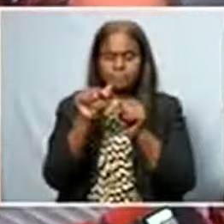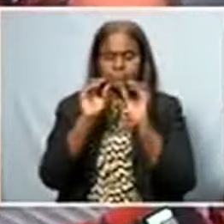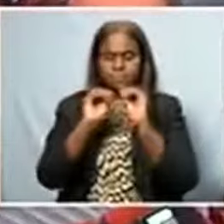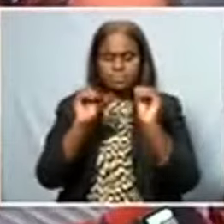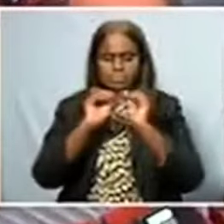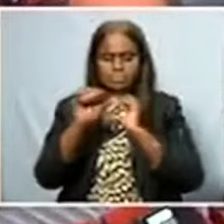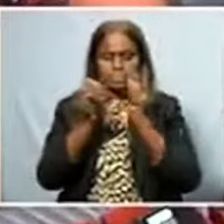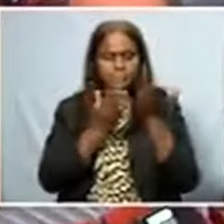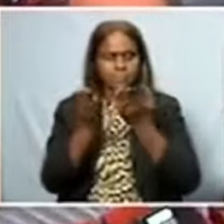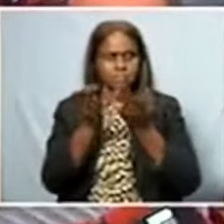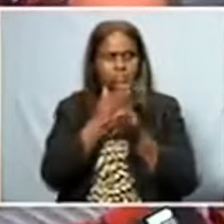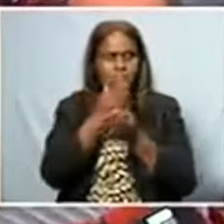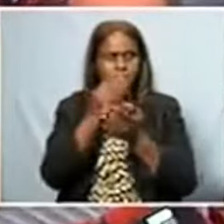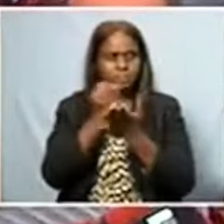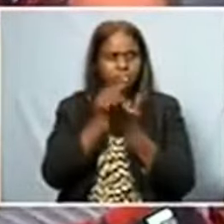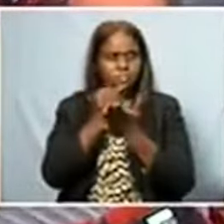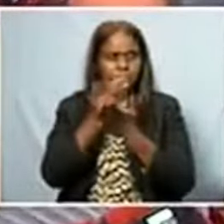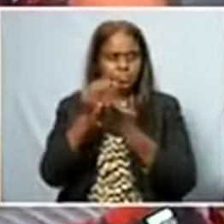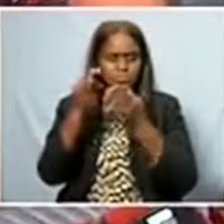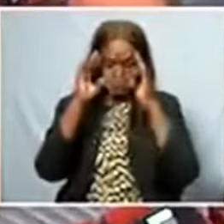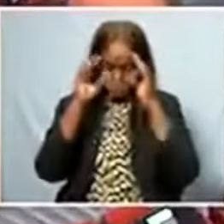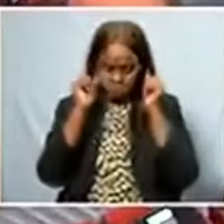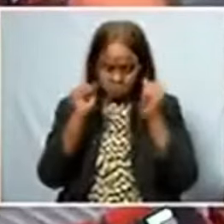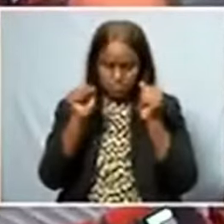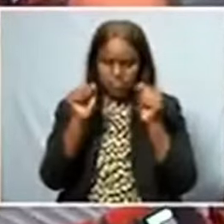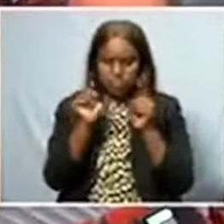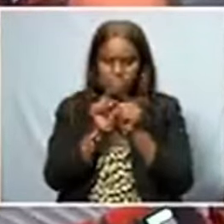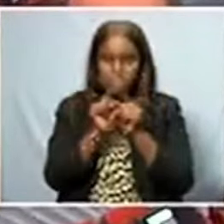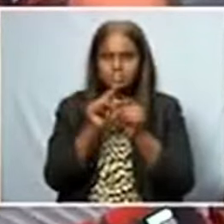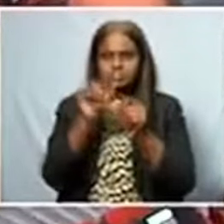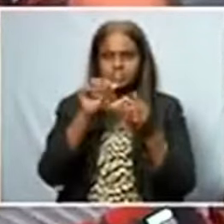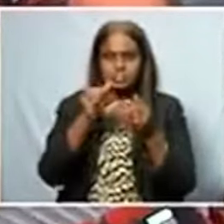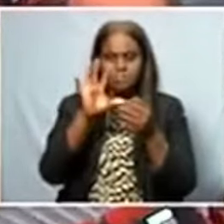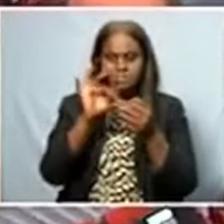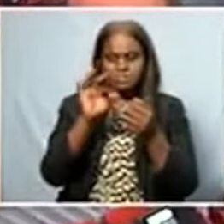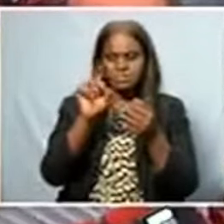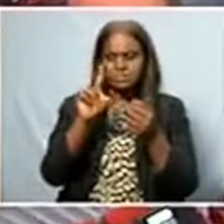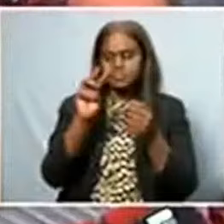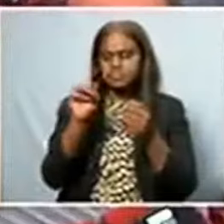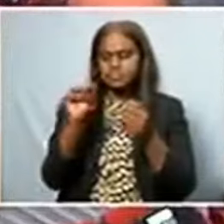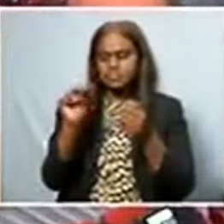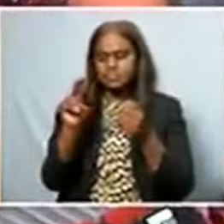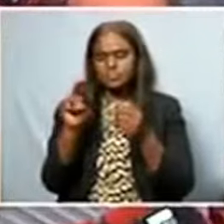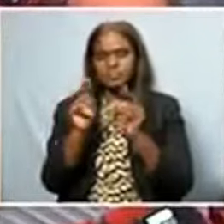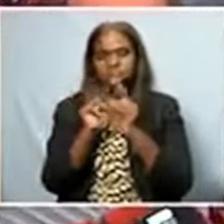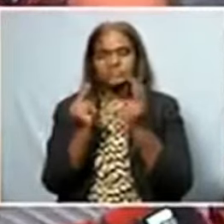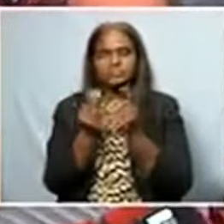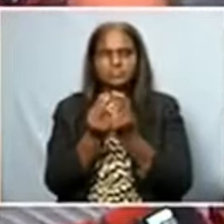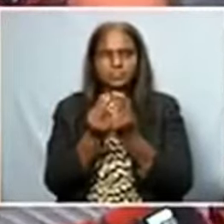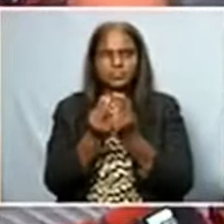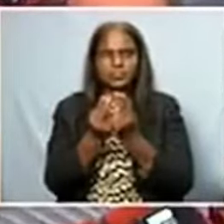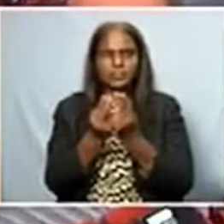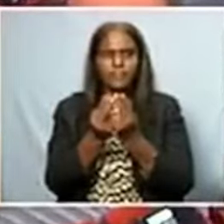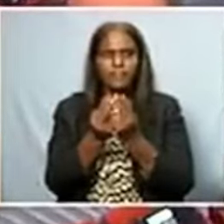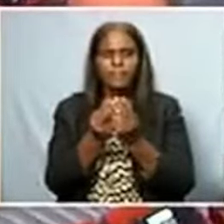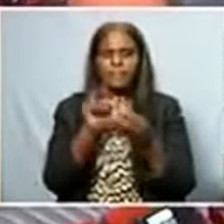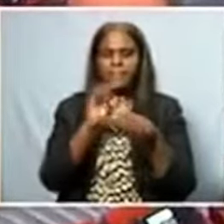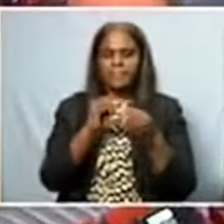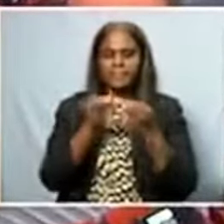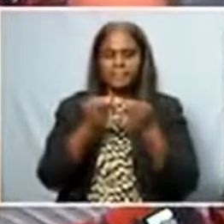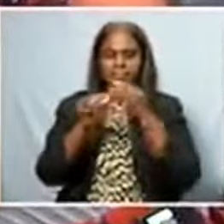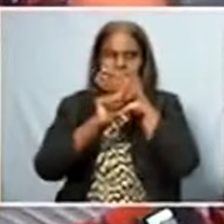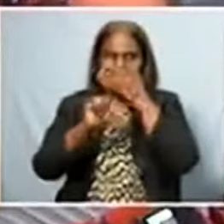Service Commission, Office of the President. Head 19, Disaster Management and Mitigation Unit. Head